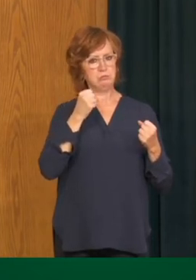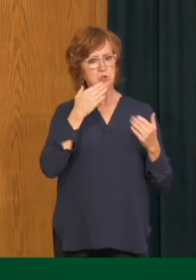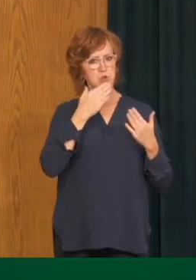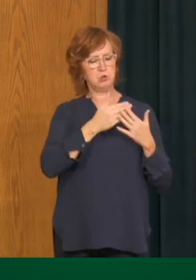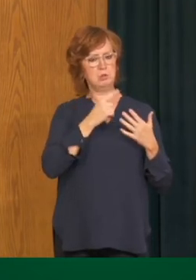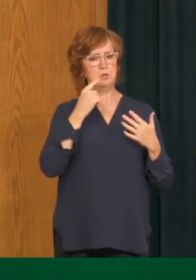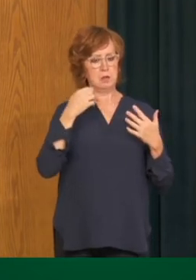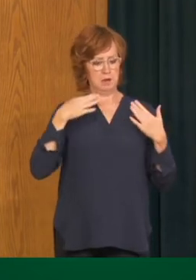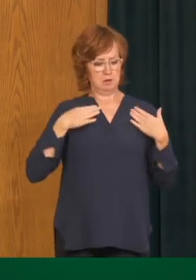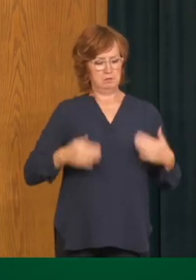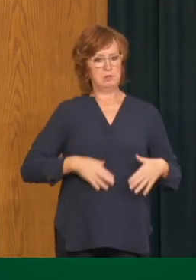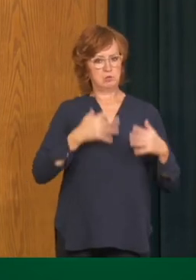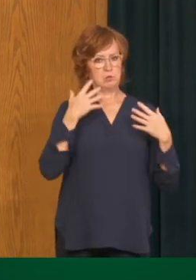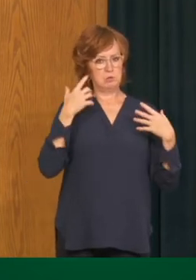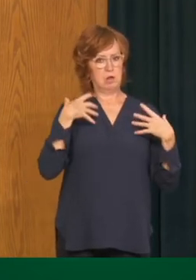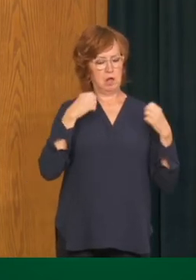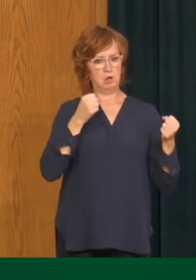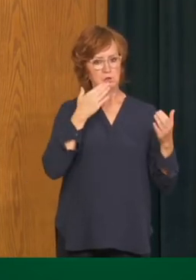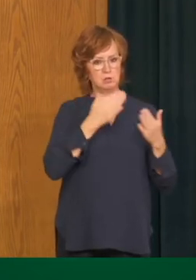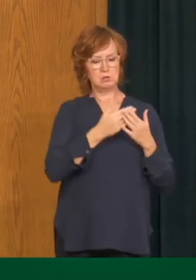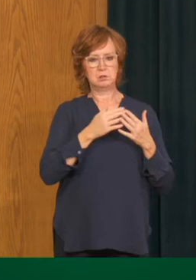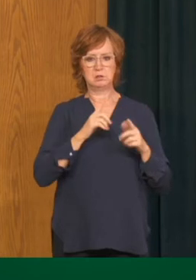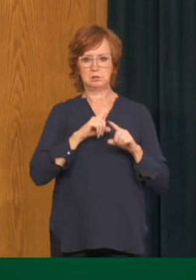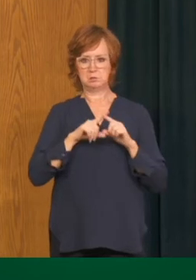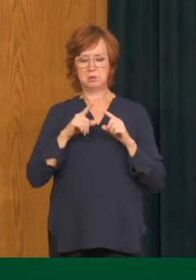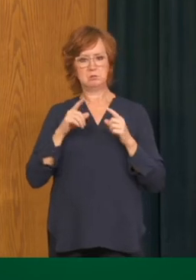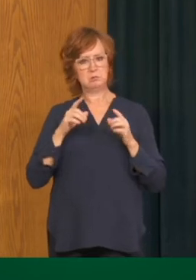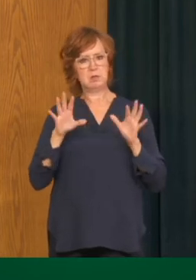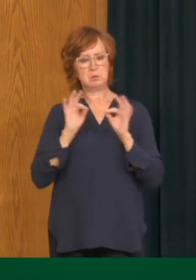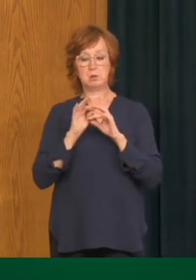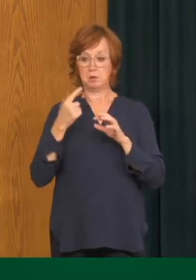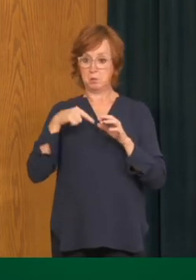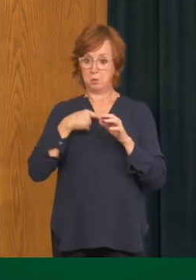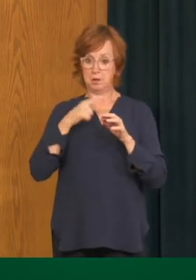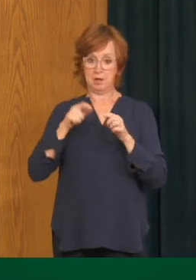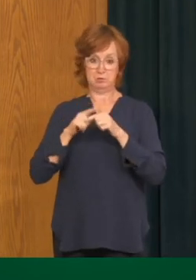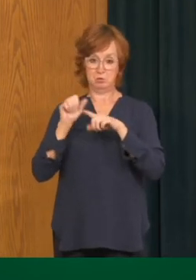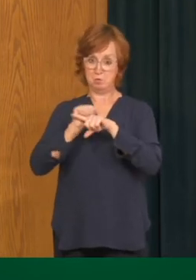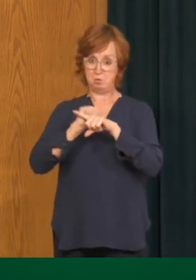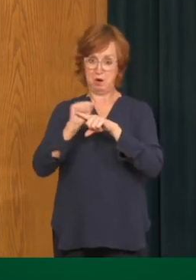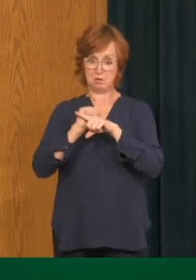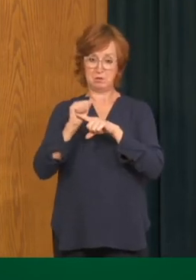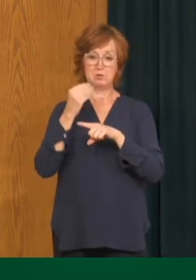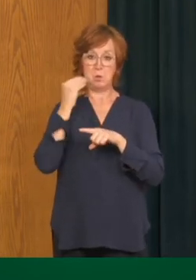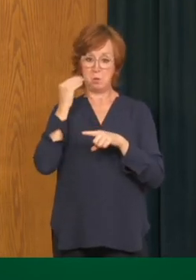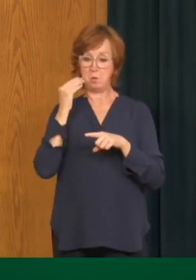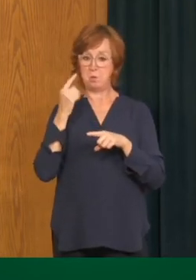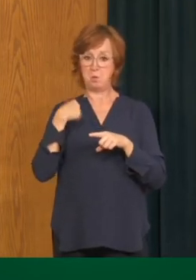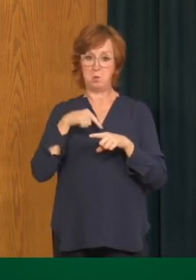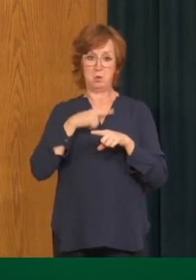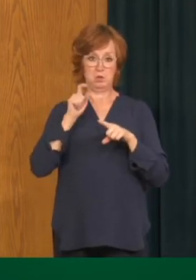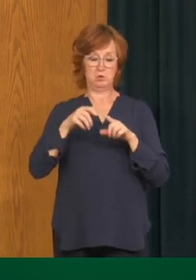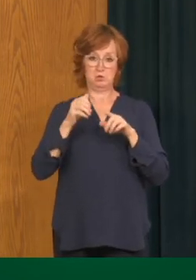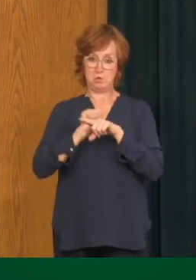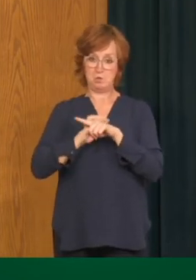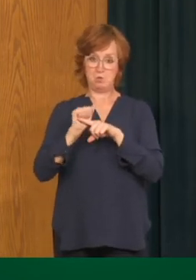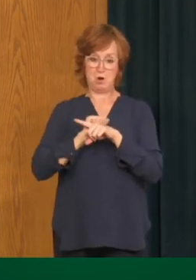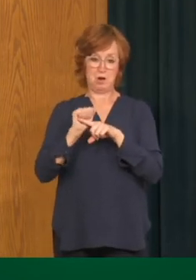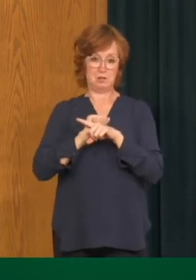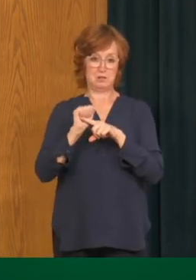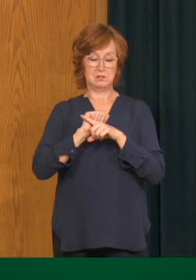that we should, again, start practicing at home. So I've said earlier also that all of us should make sure that we